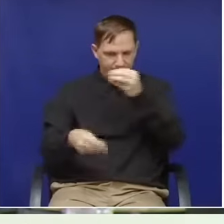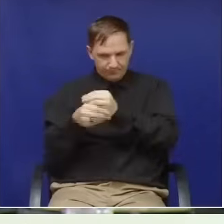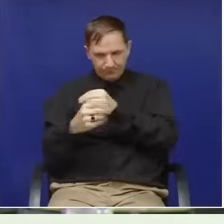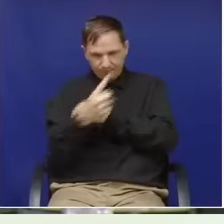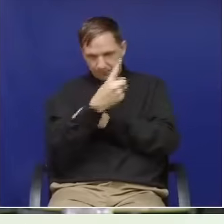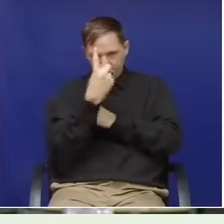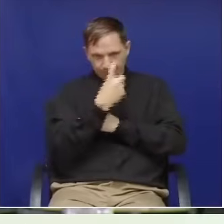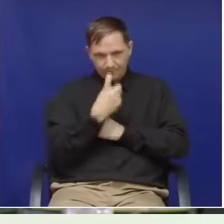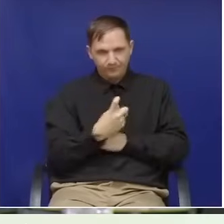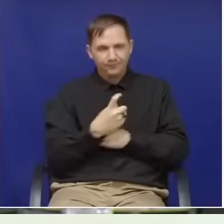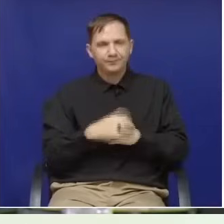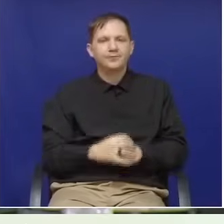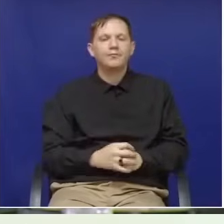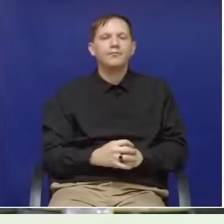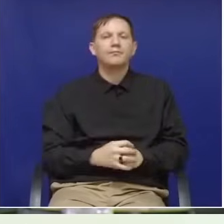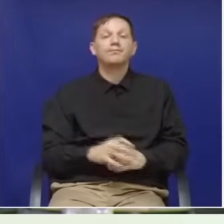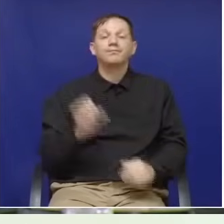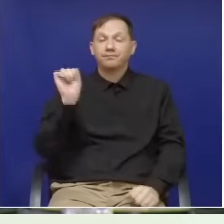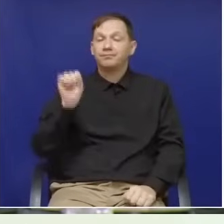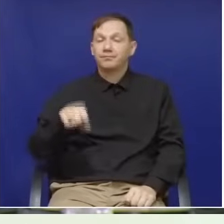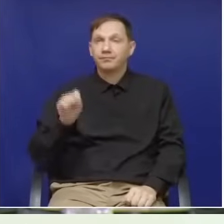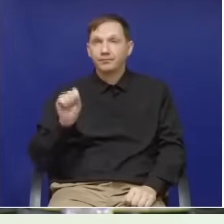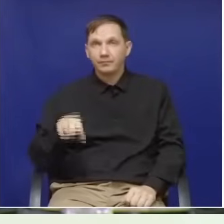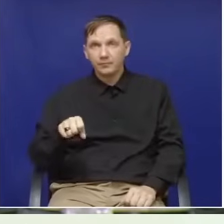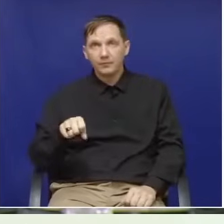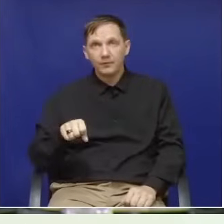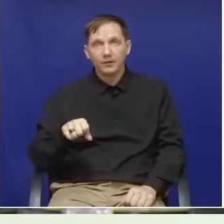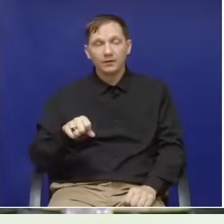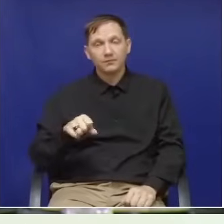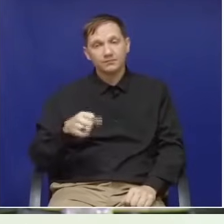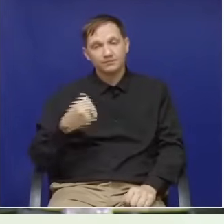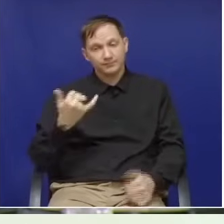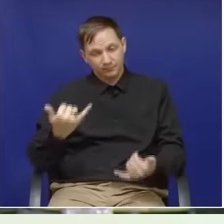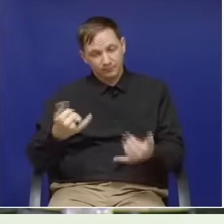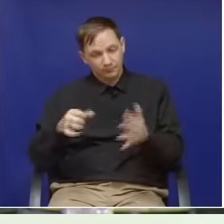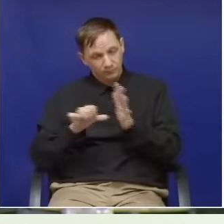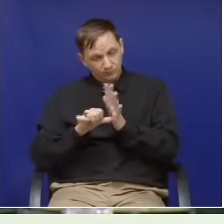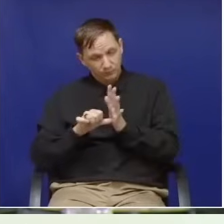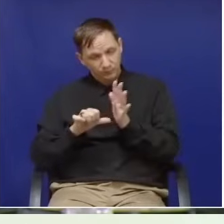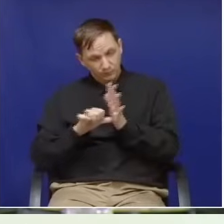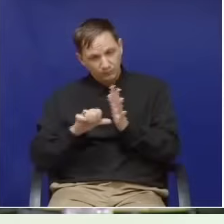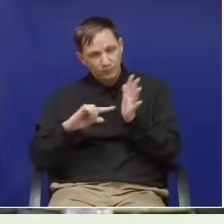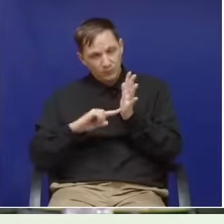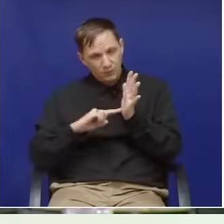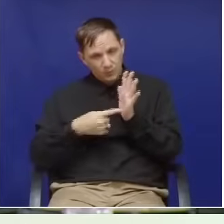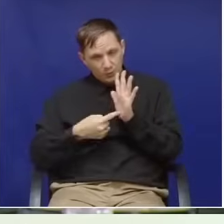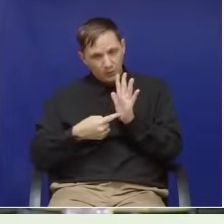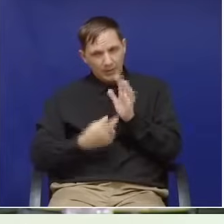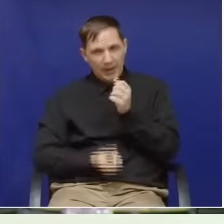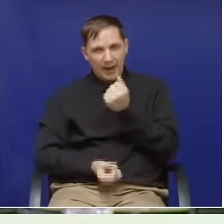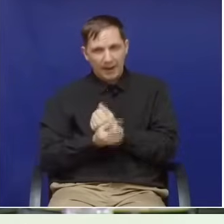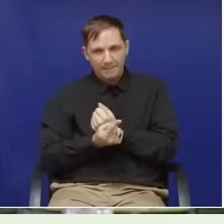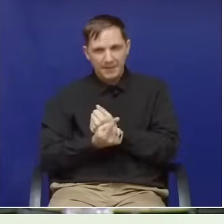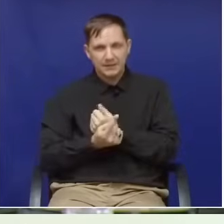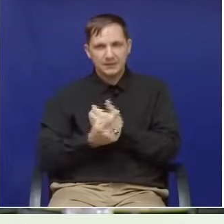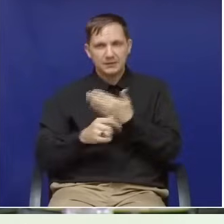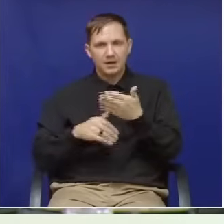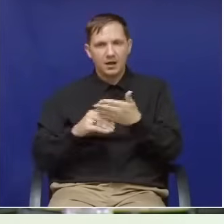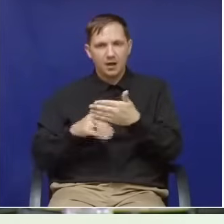question. Yes, indeed, what you are raising about what transpired